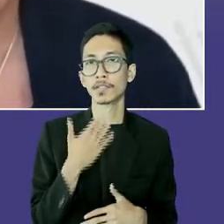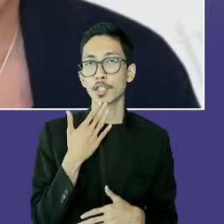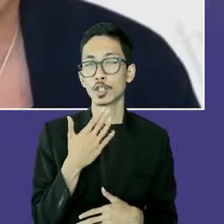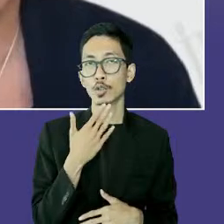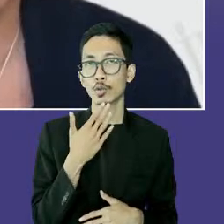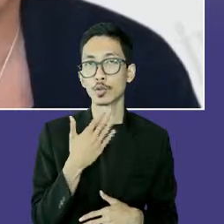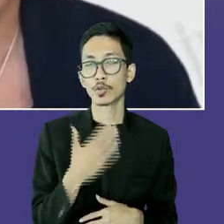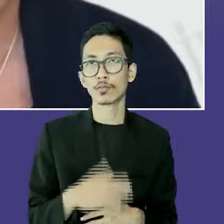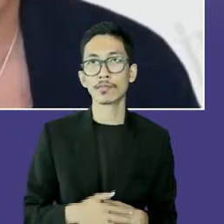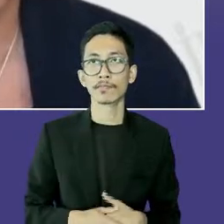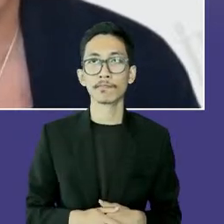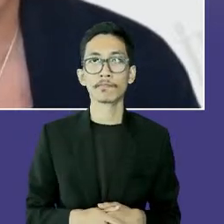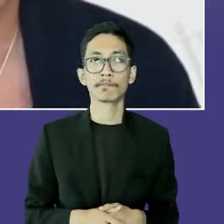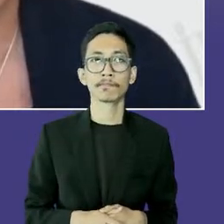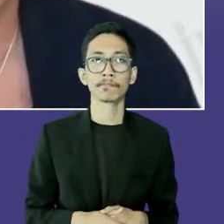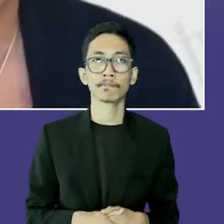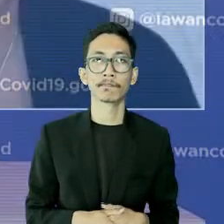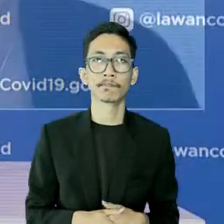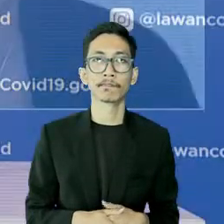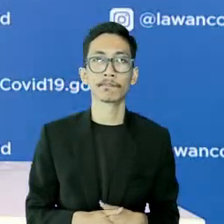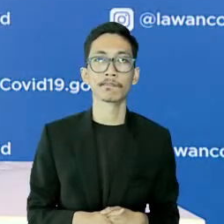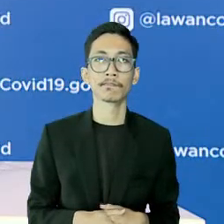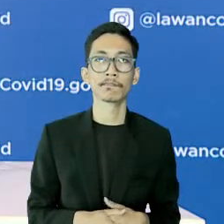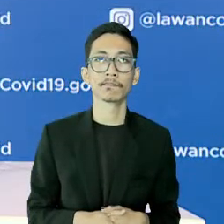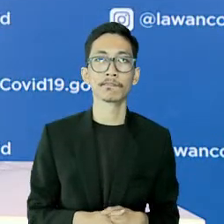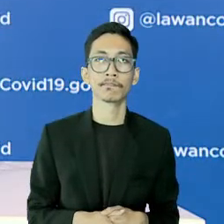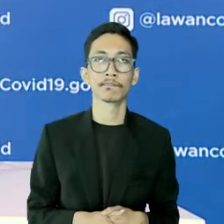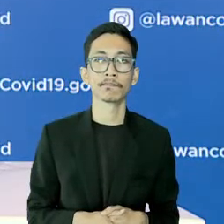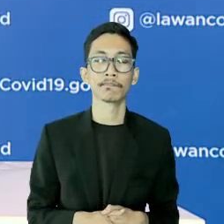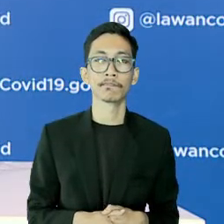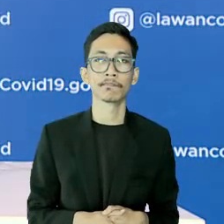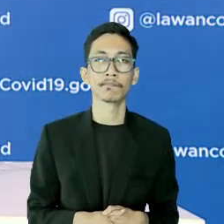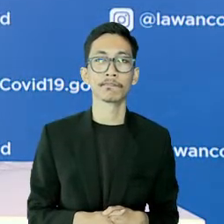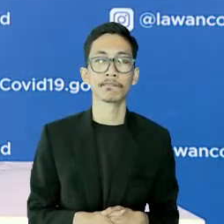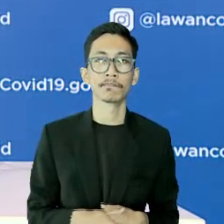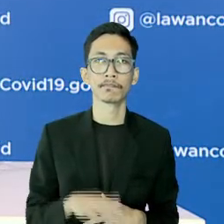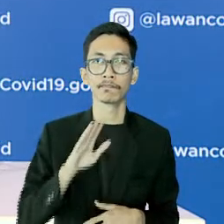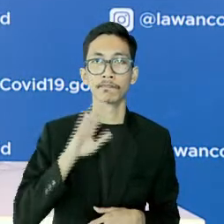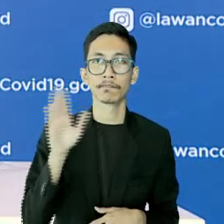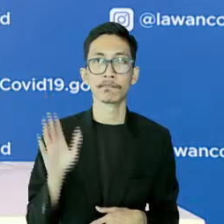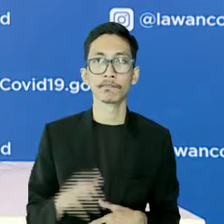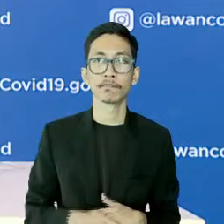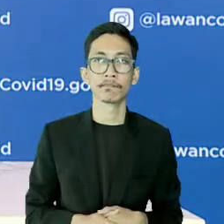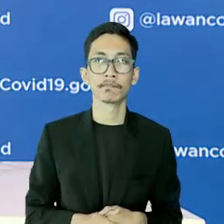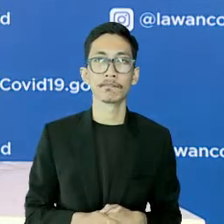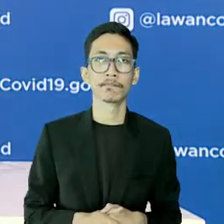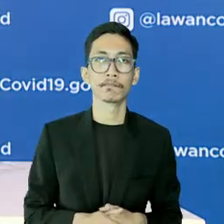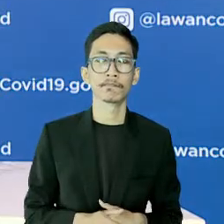Professor. Thank you. Thank you. Take care. Okay. Bye-bye. Thank you. Bye-bye.